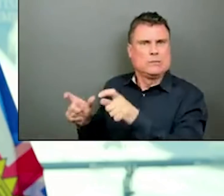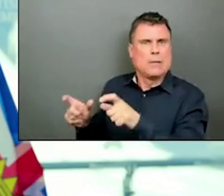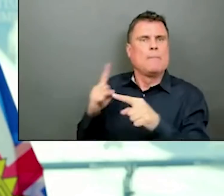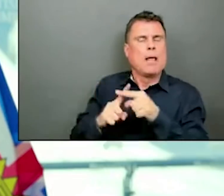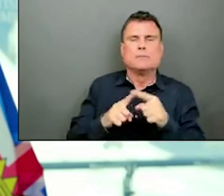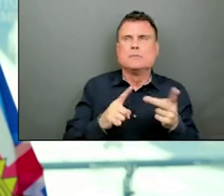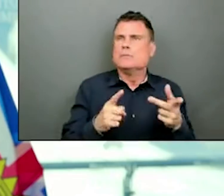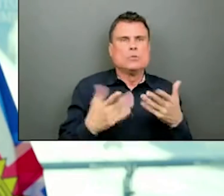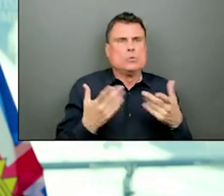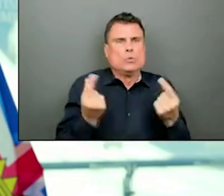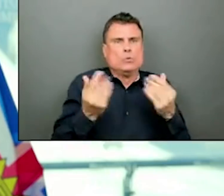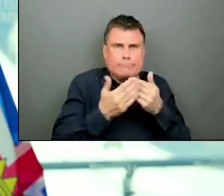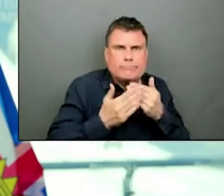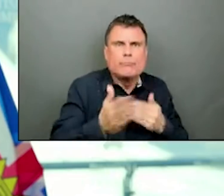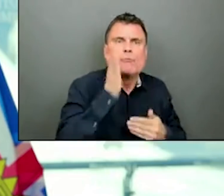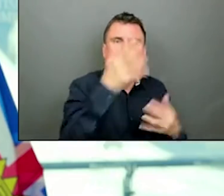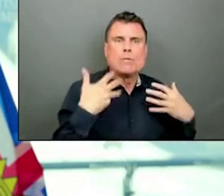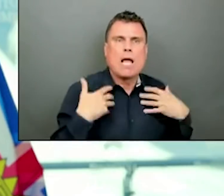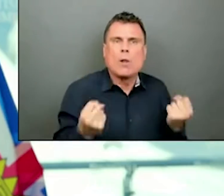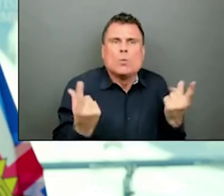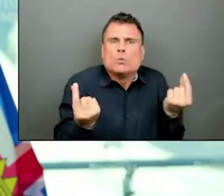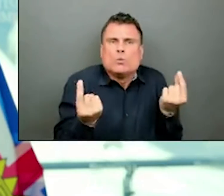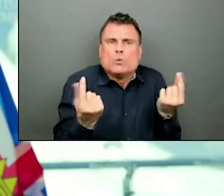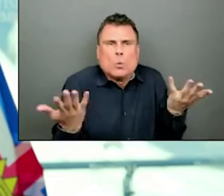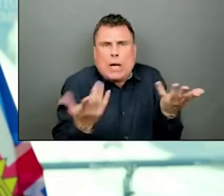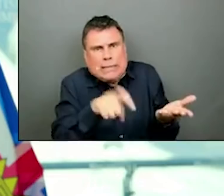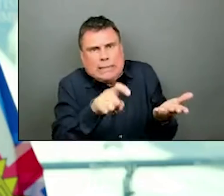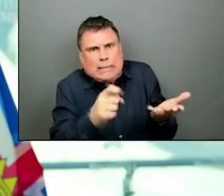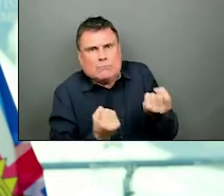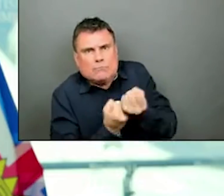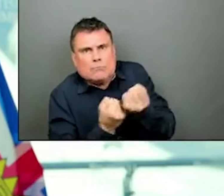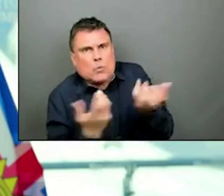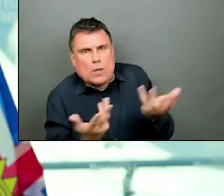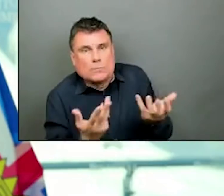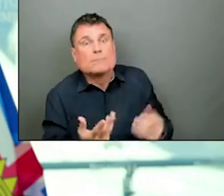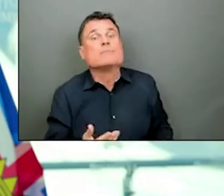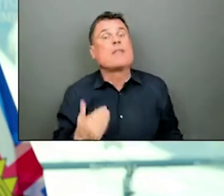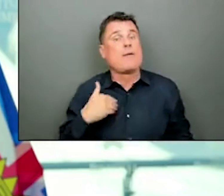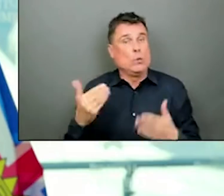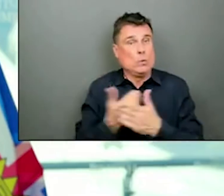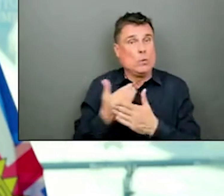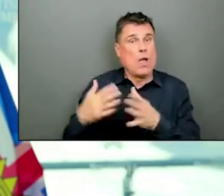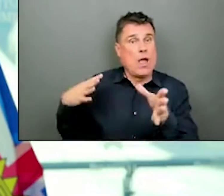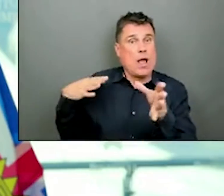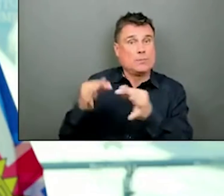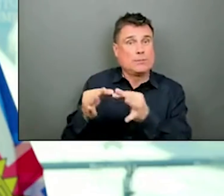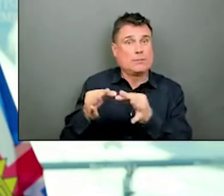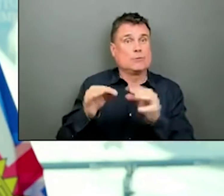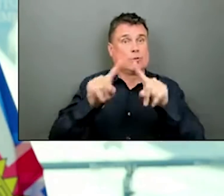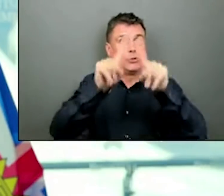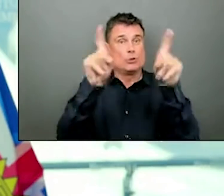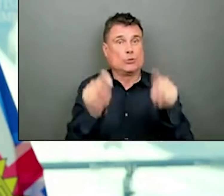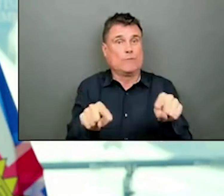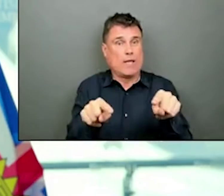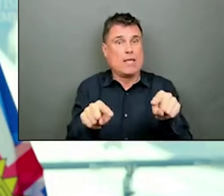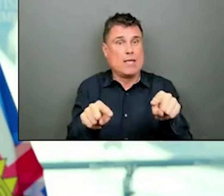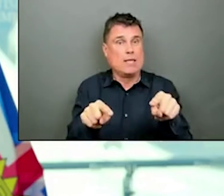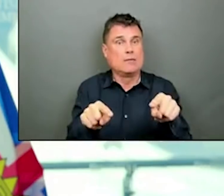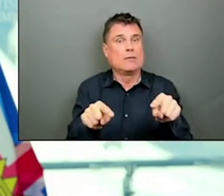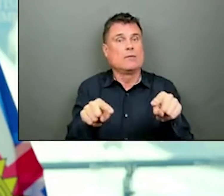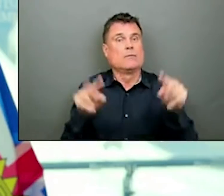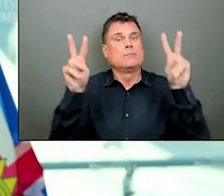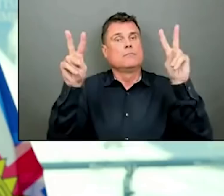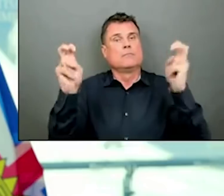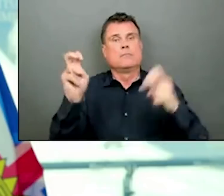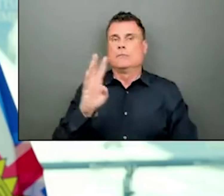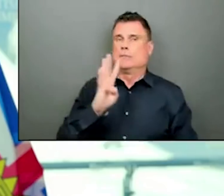months. So we have a new updated version of the Speak survey. It's called the Speak 2.